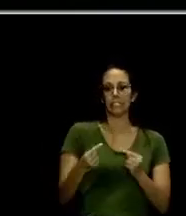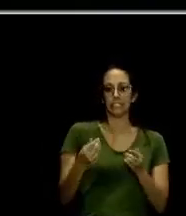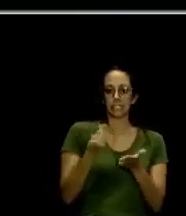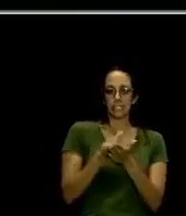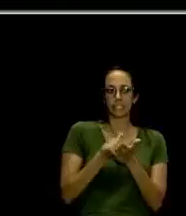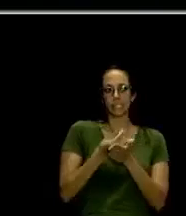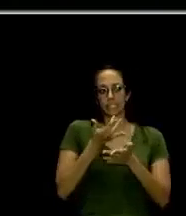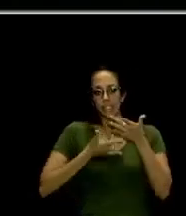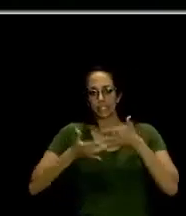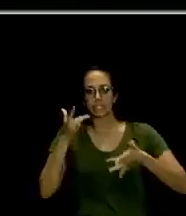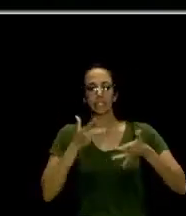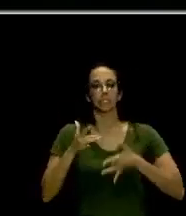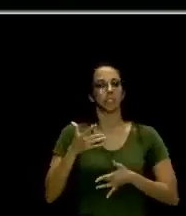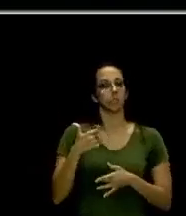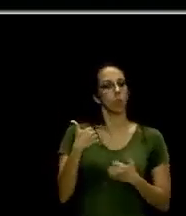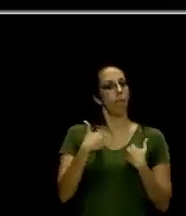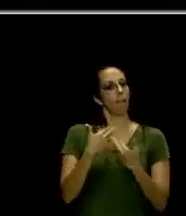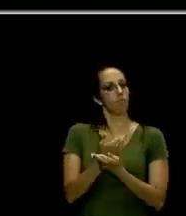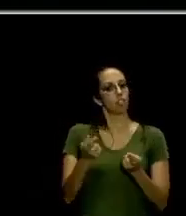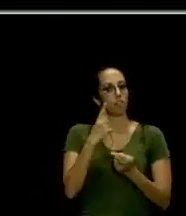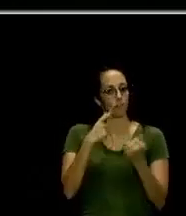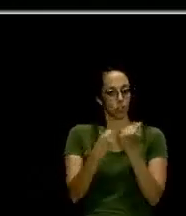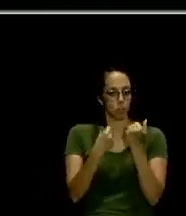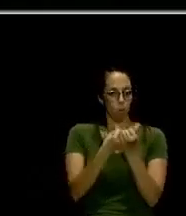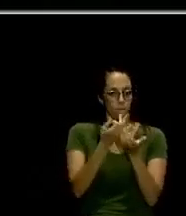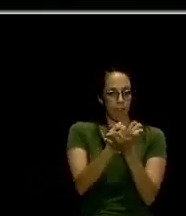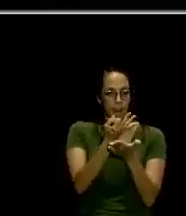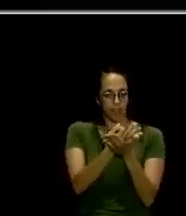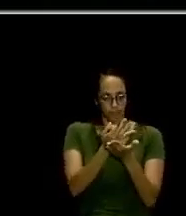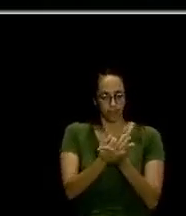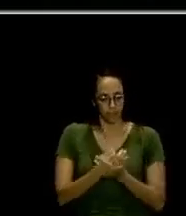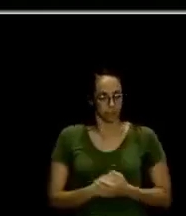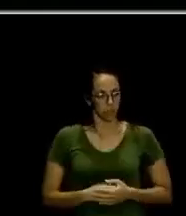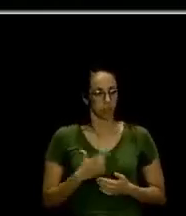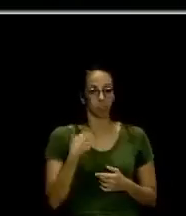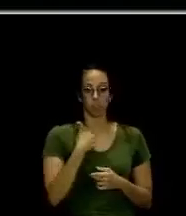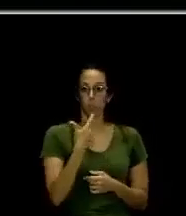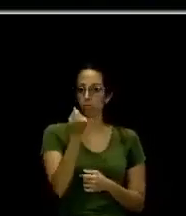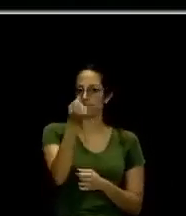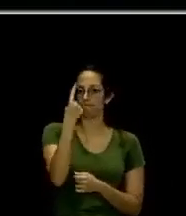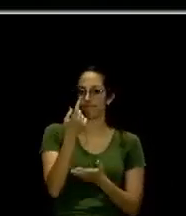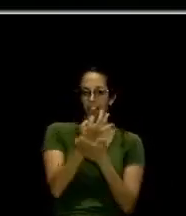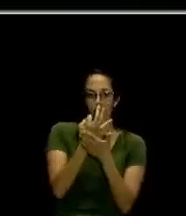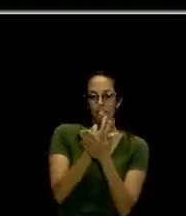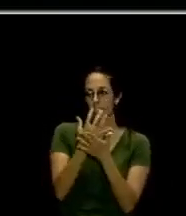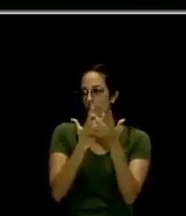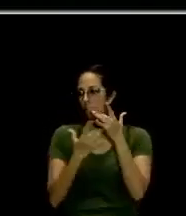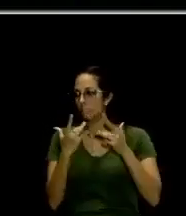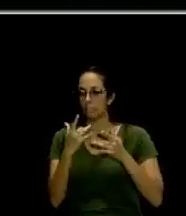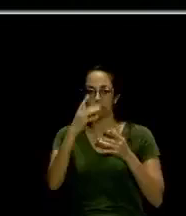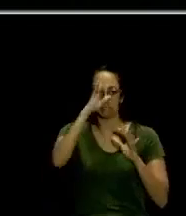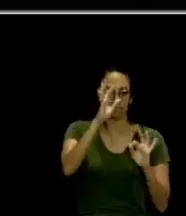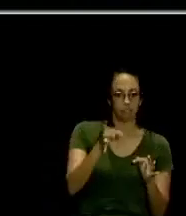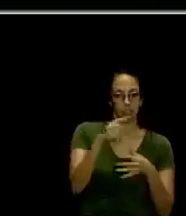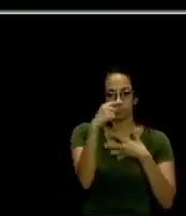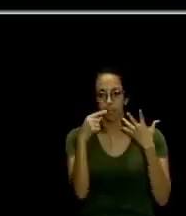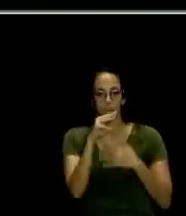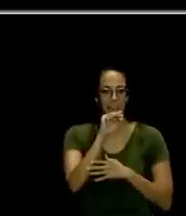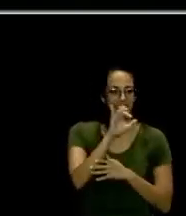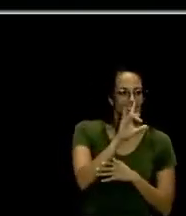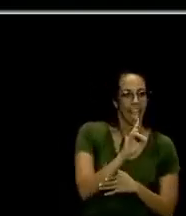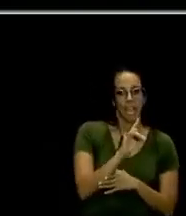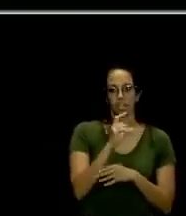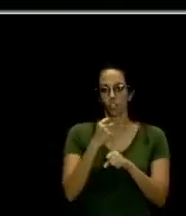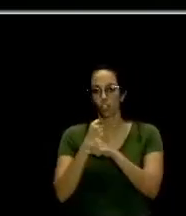that resources are available to support them. You all know that we play a role in determining Medicaid and helping those with food